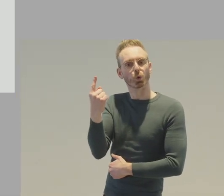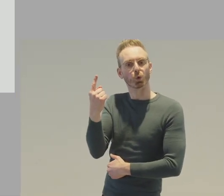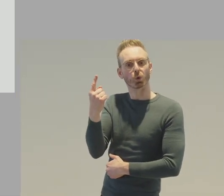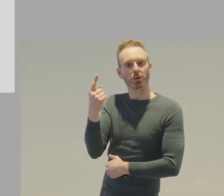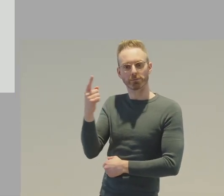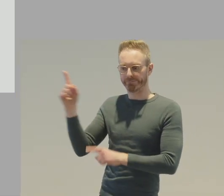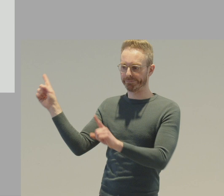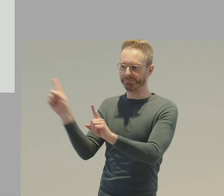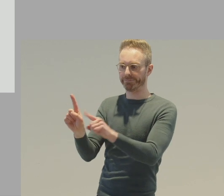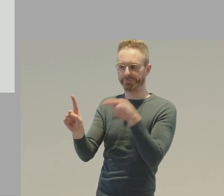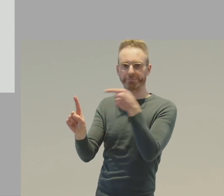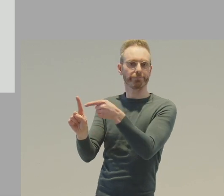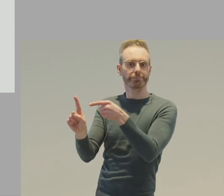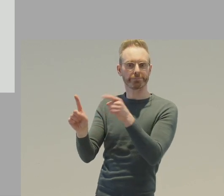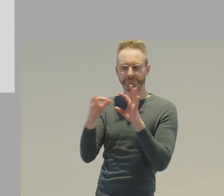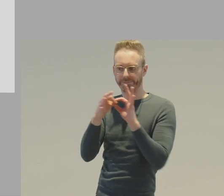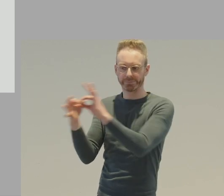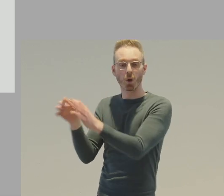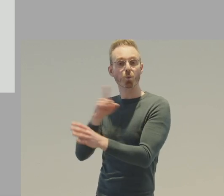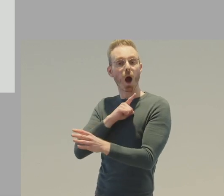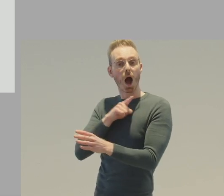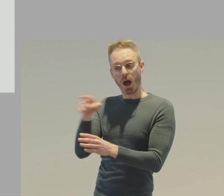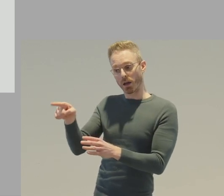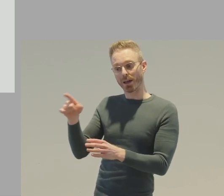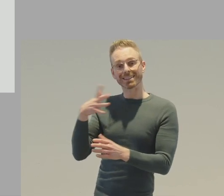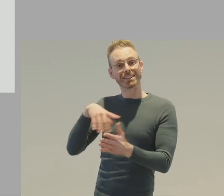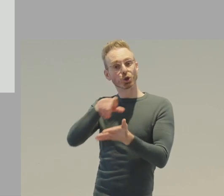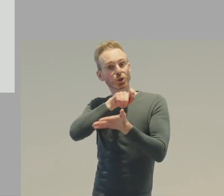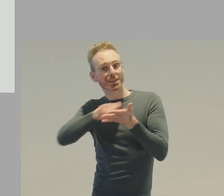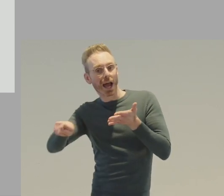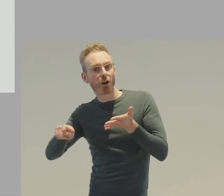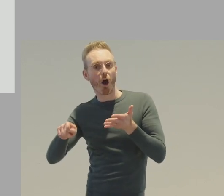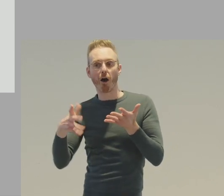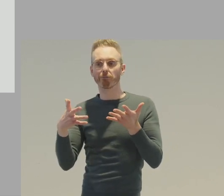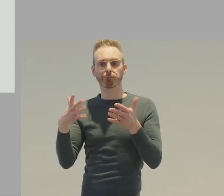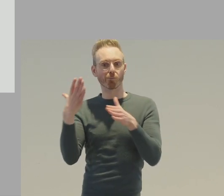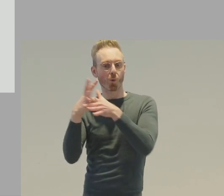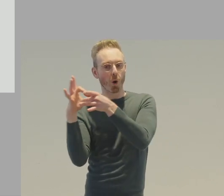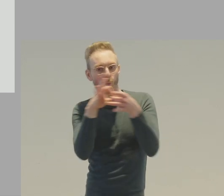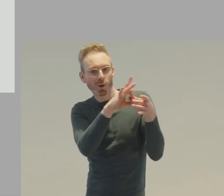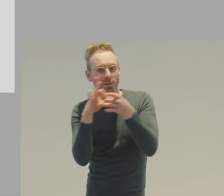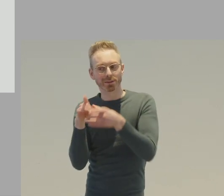need to sign off any kind of decisions, any support you do, and they can usually be quite helpful as well.